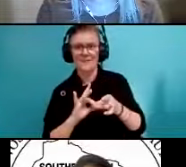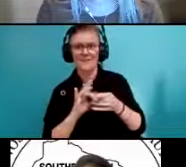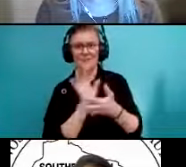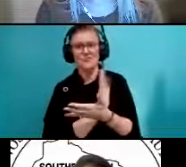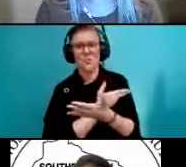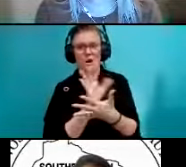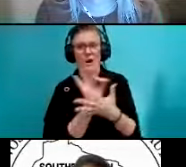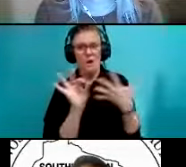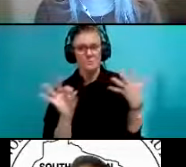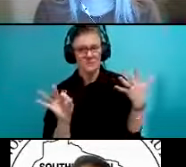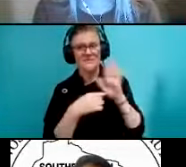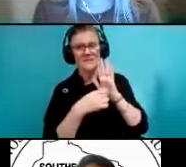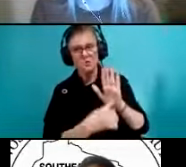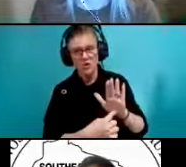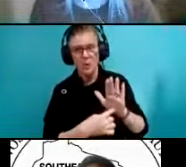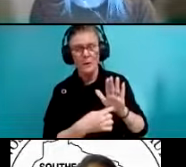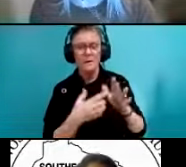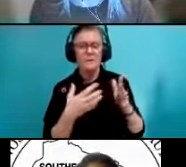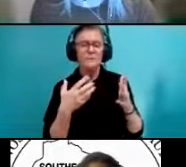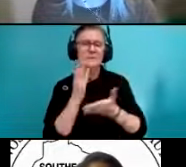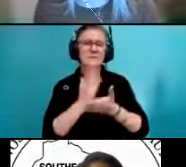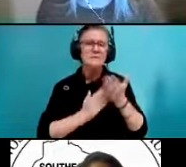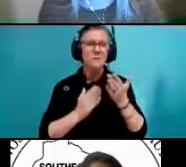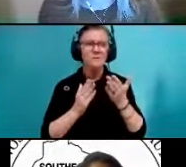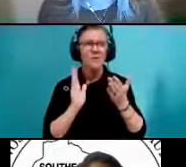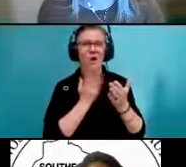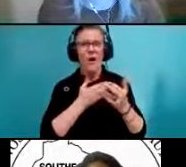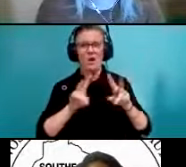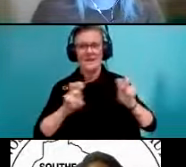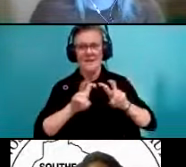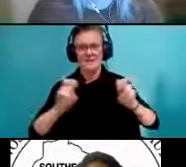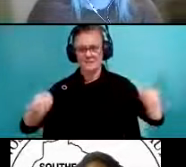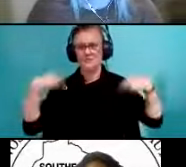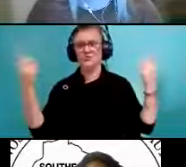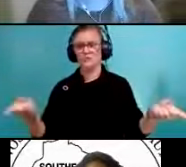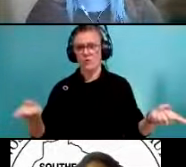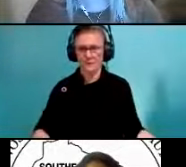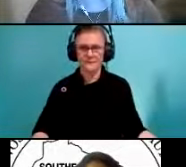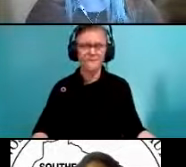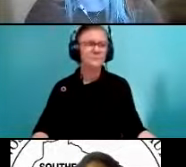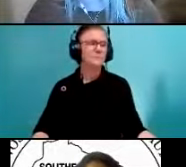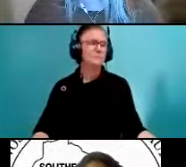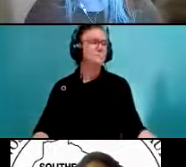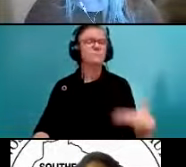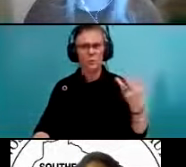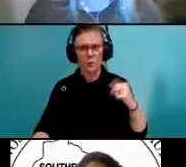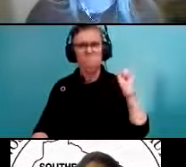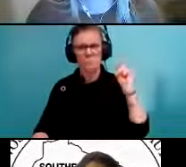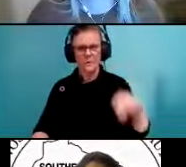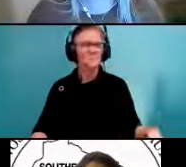options that we're showing and some of the analysis that we've done thus far. So, all